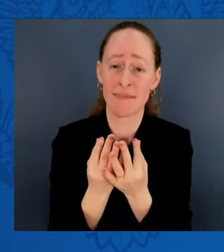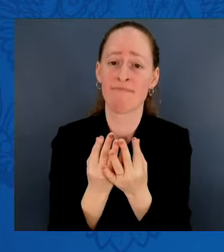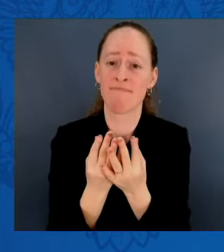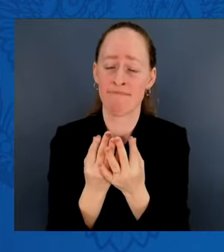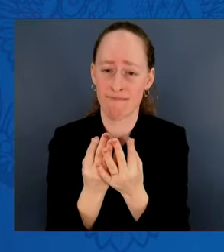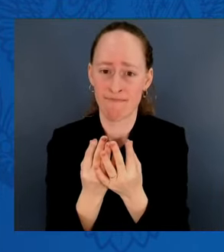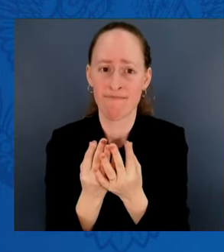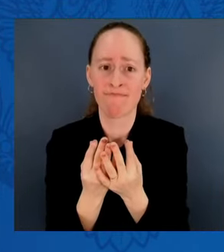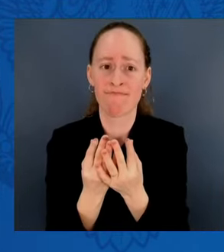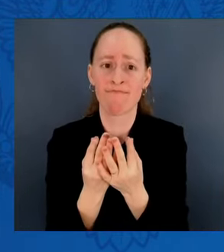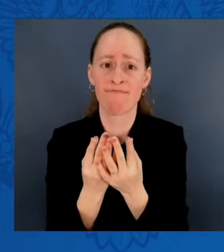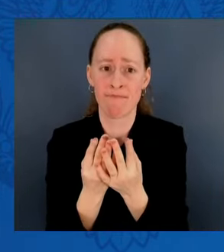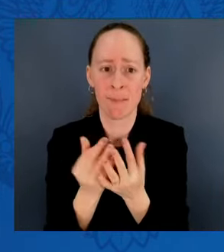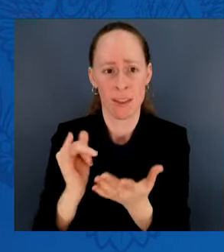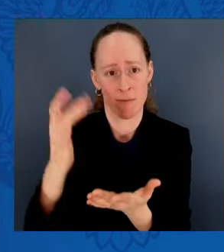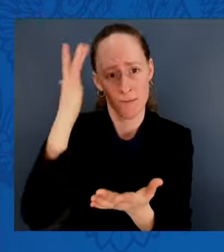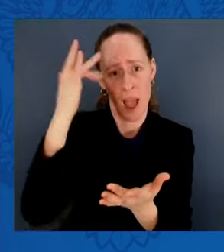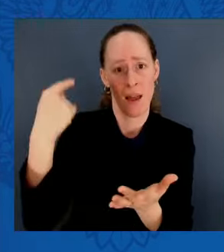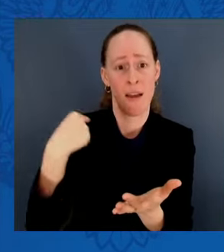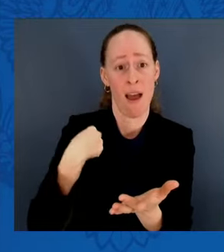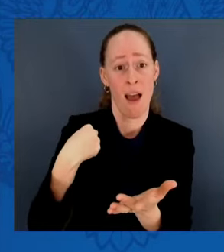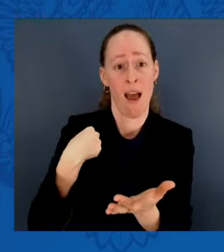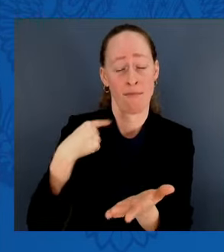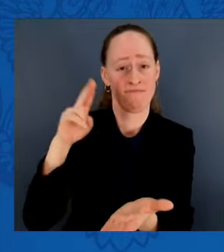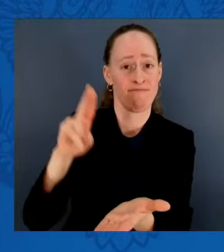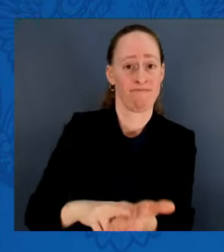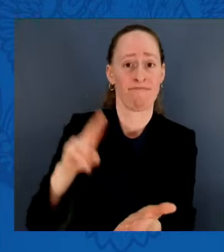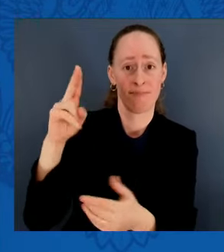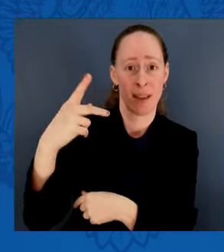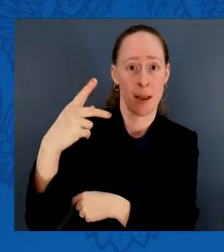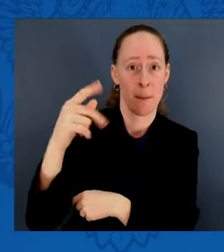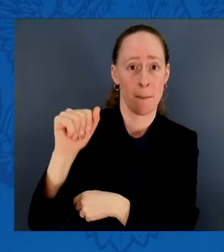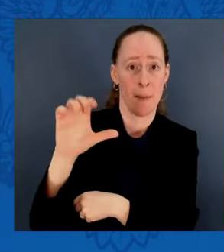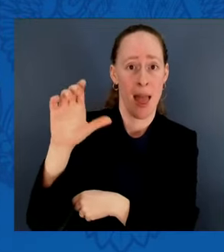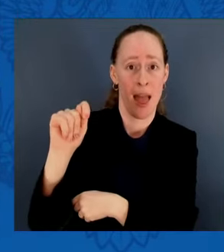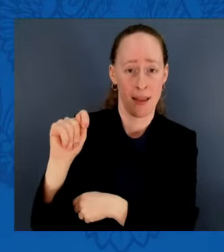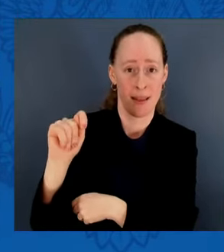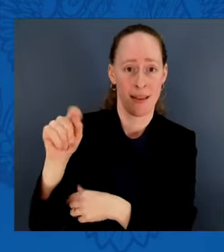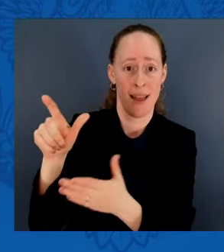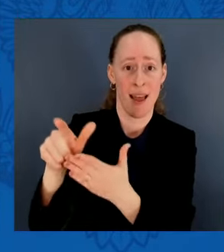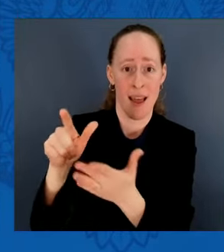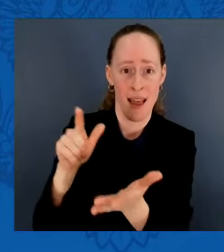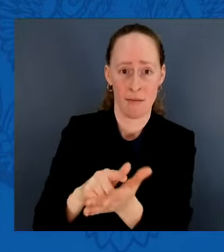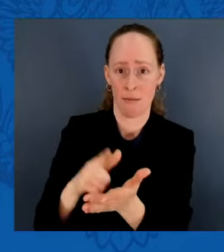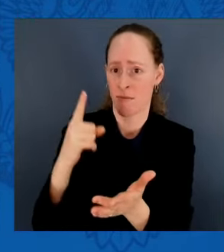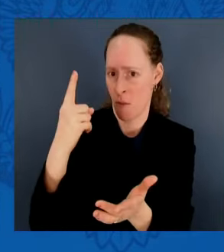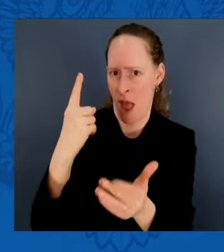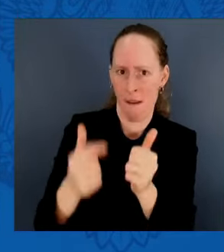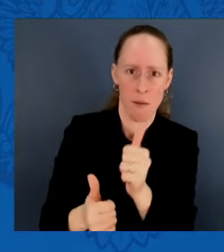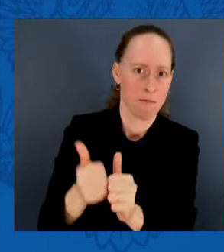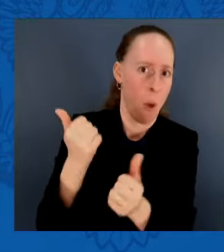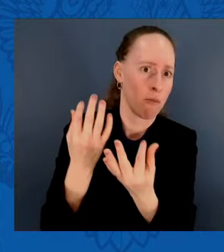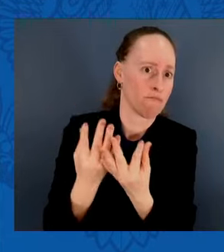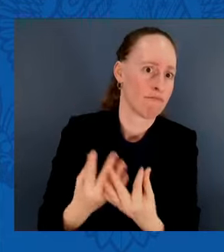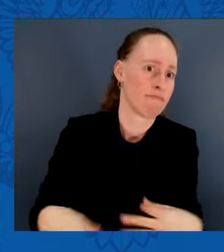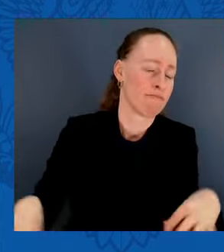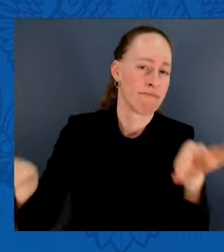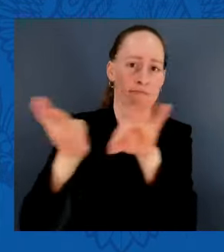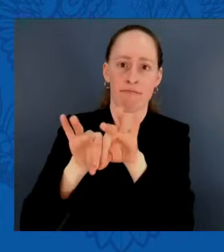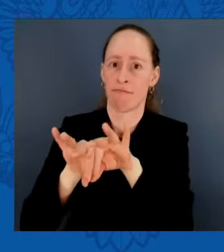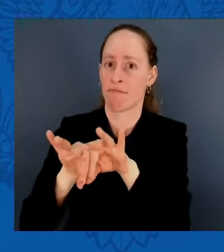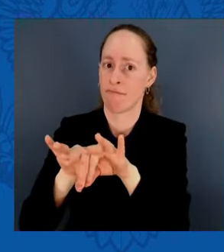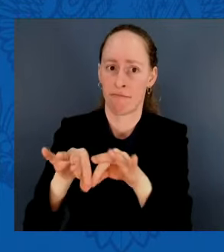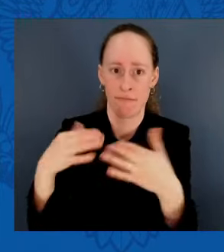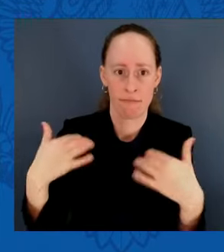most significant laws ever, helping millions of veterans exposed to toxins who now are battling more